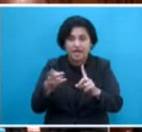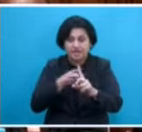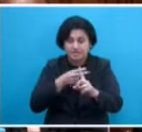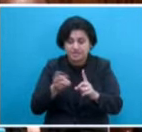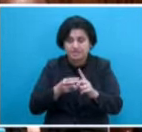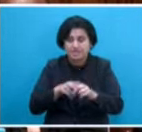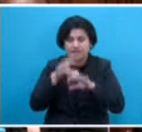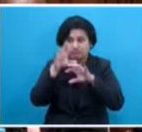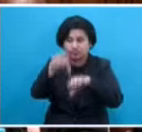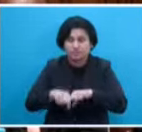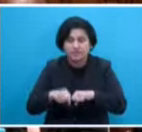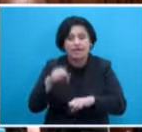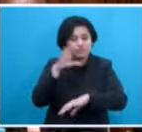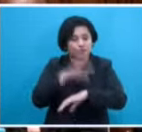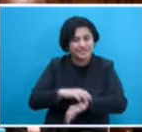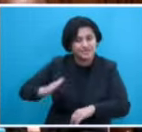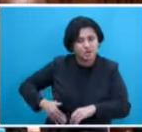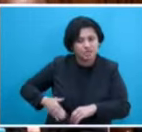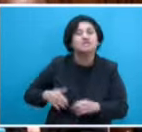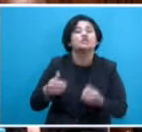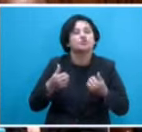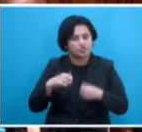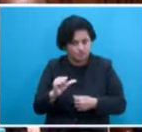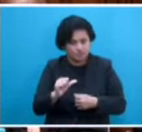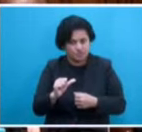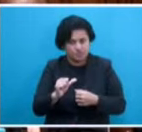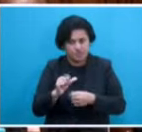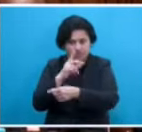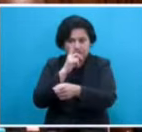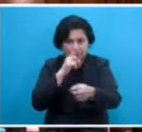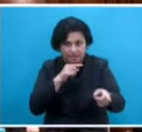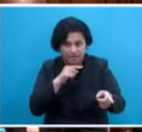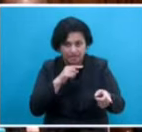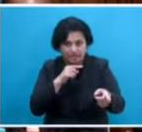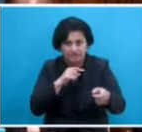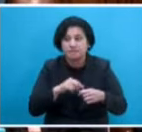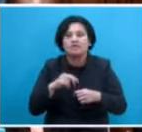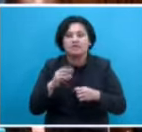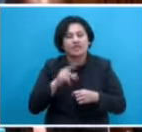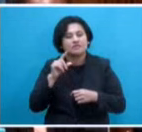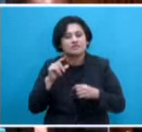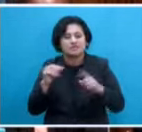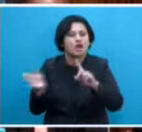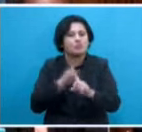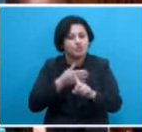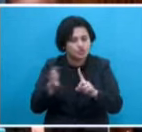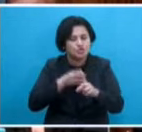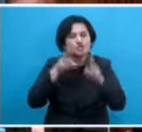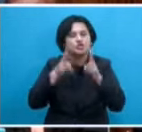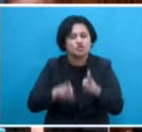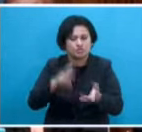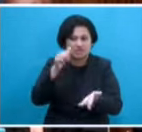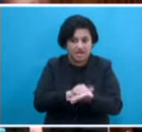being used by the disciplined forces with impunity. Disciplined forces who commit human rights abuses rarely